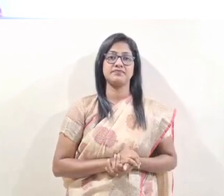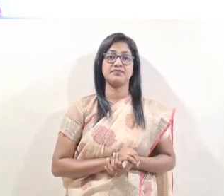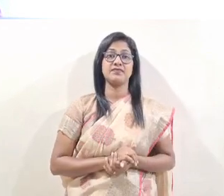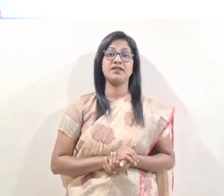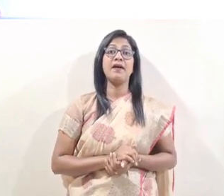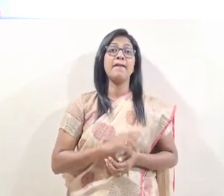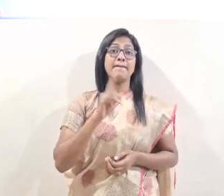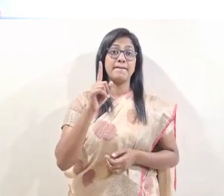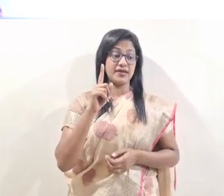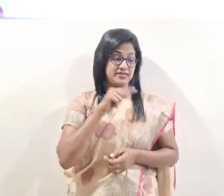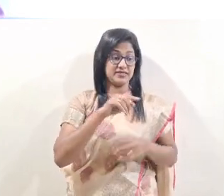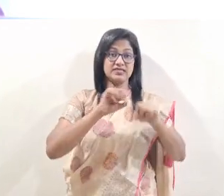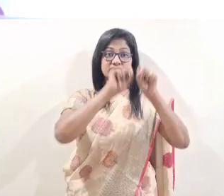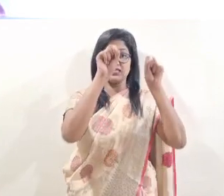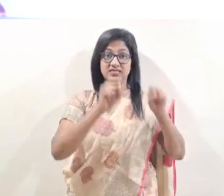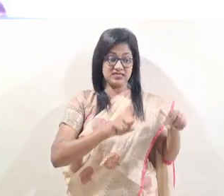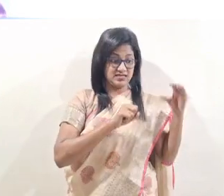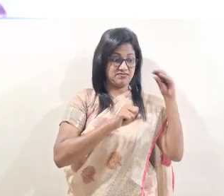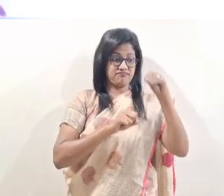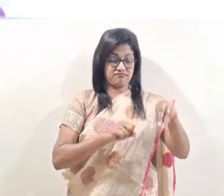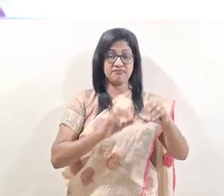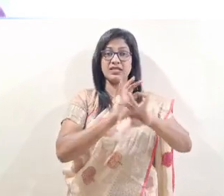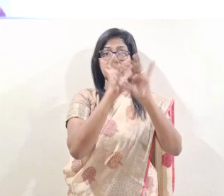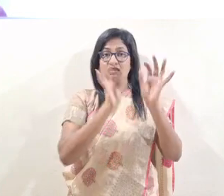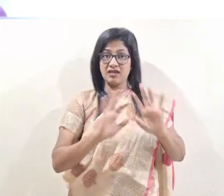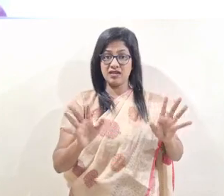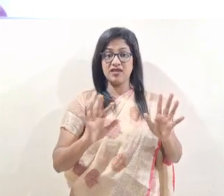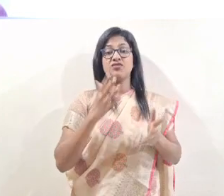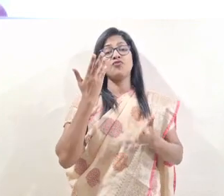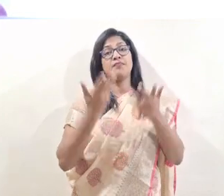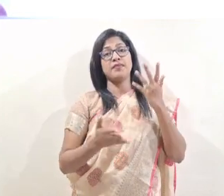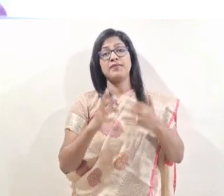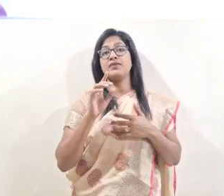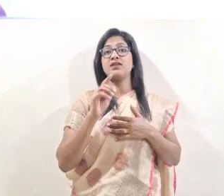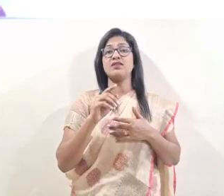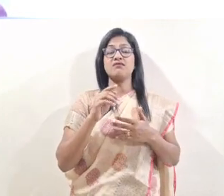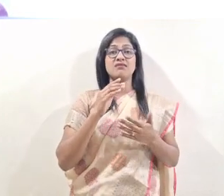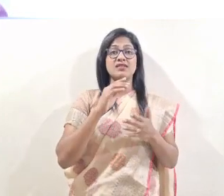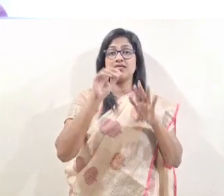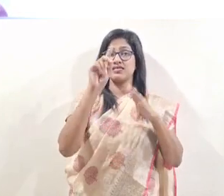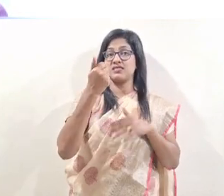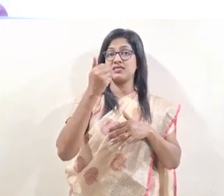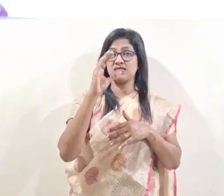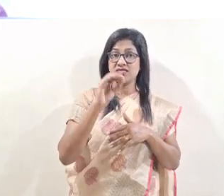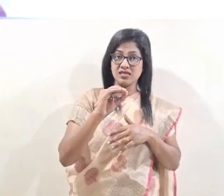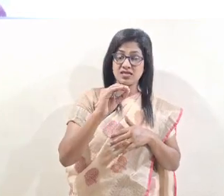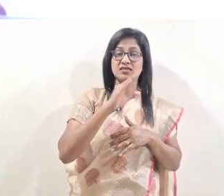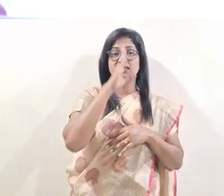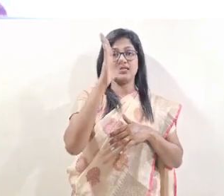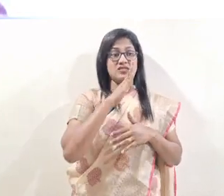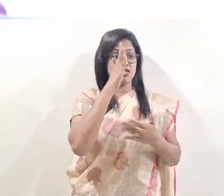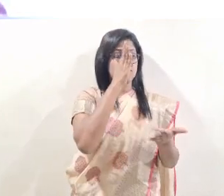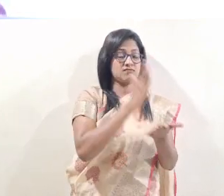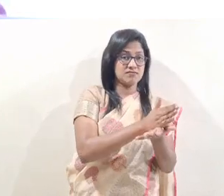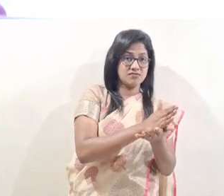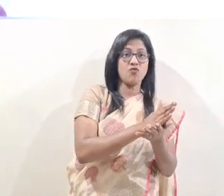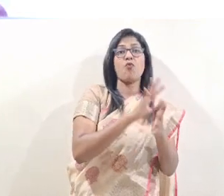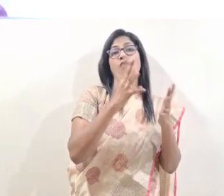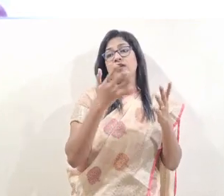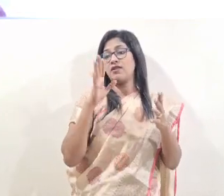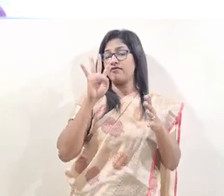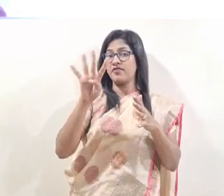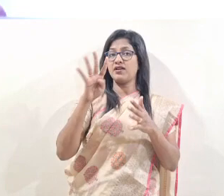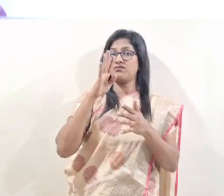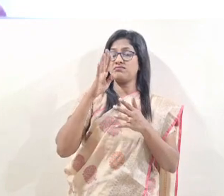This system, once it comes into place, will be able to haul about 60 trains can be hauled, and 4 trains can be hauled at the same time.